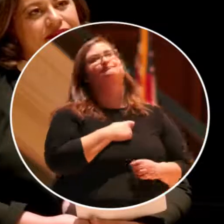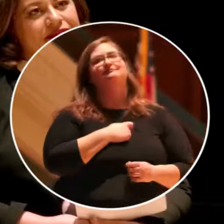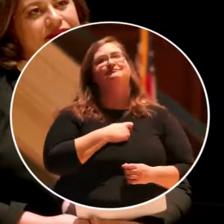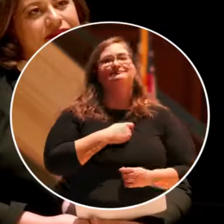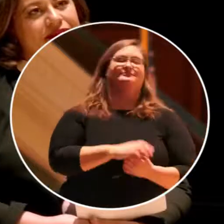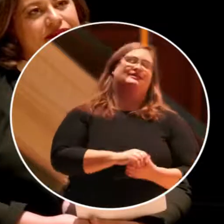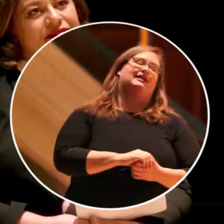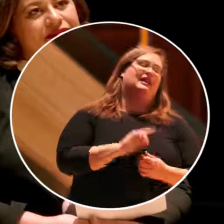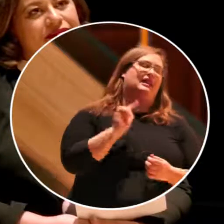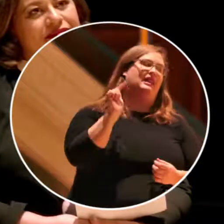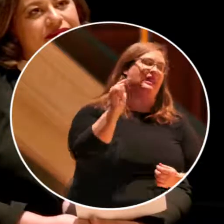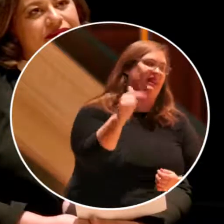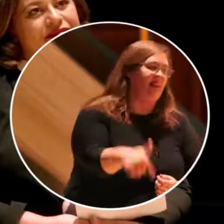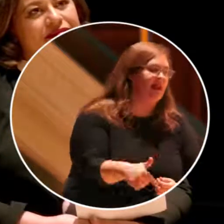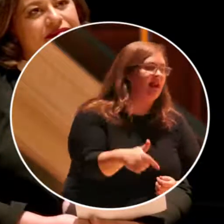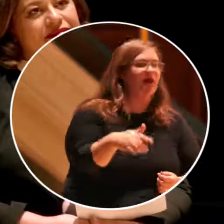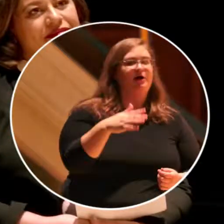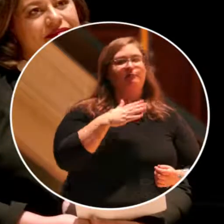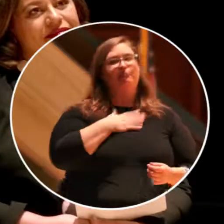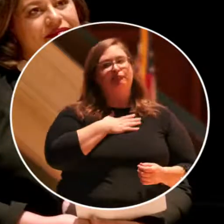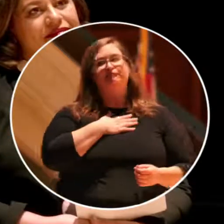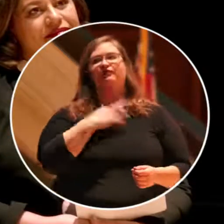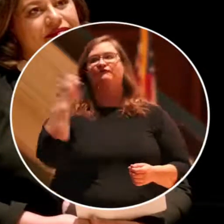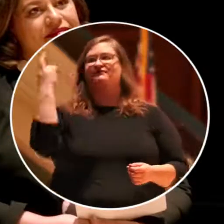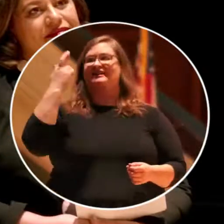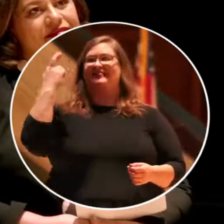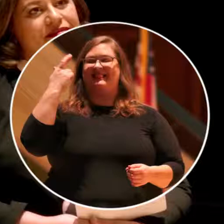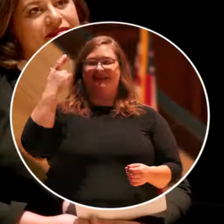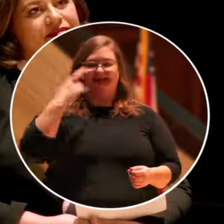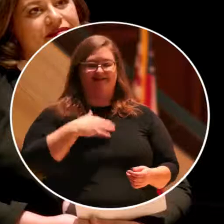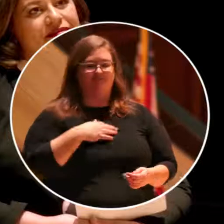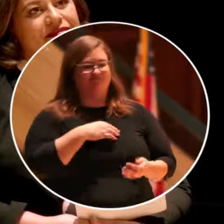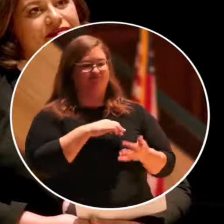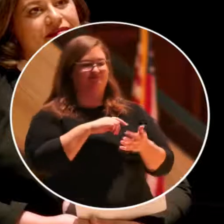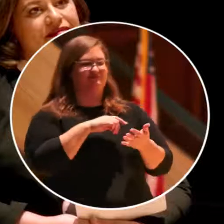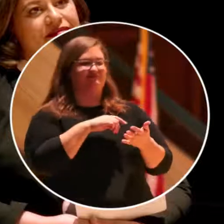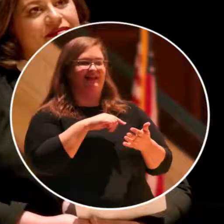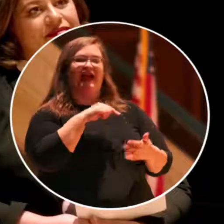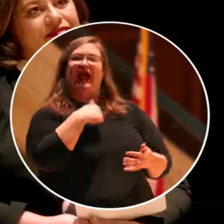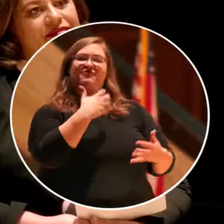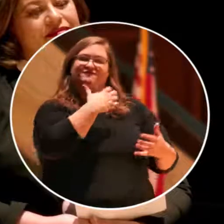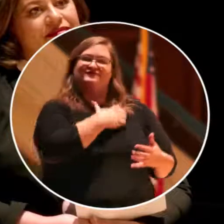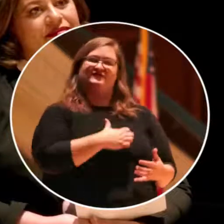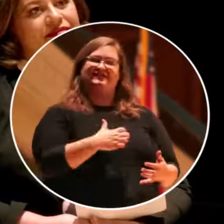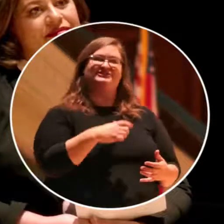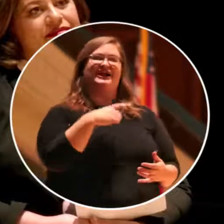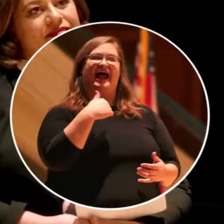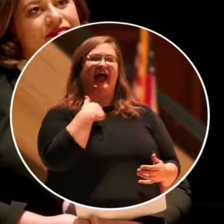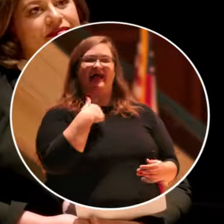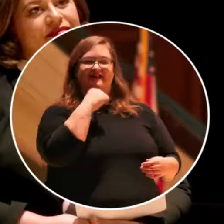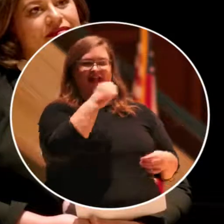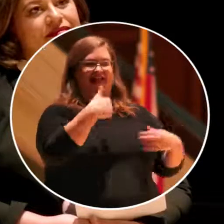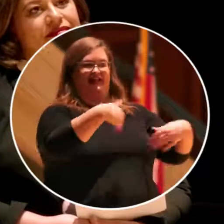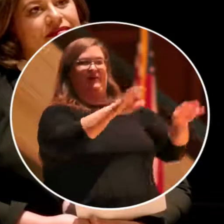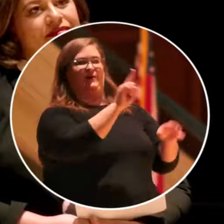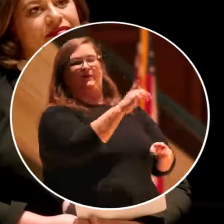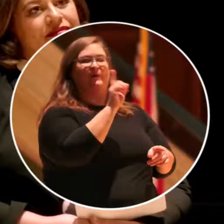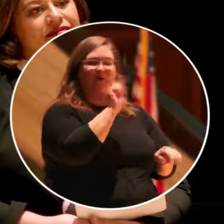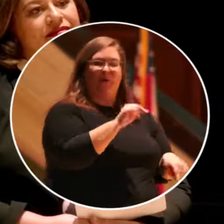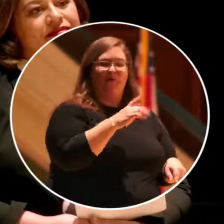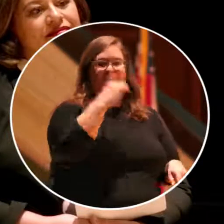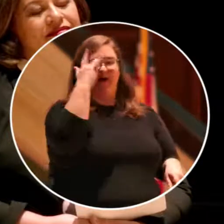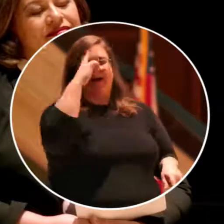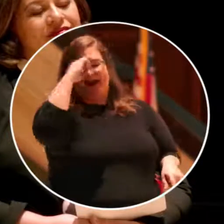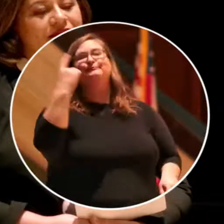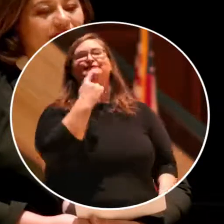go. She signed Mom under her typed love at the end of each letter.